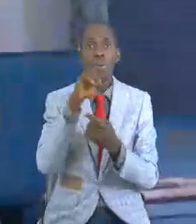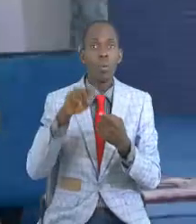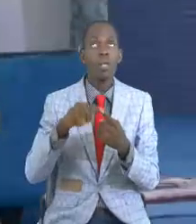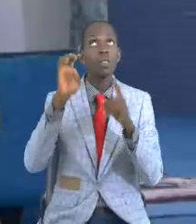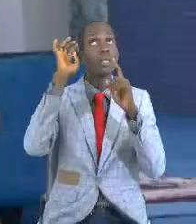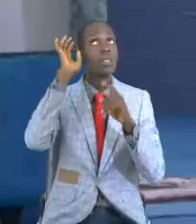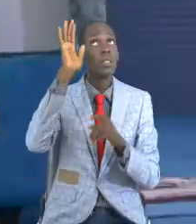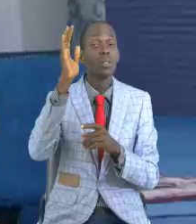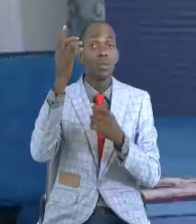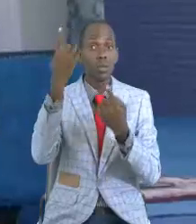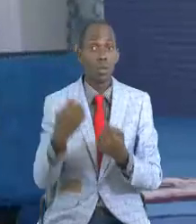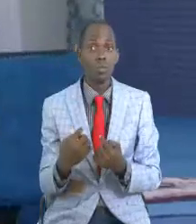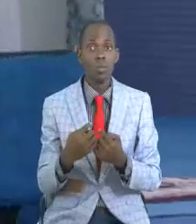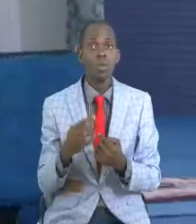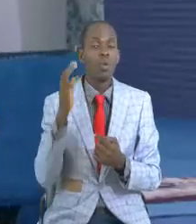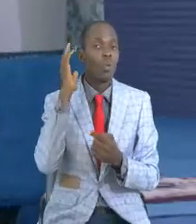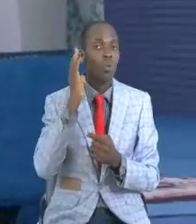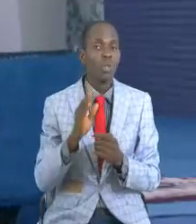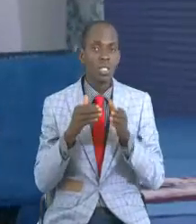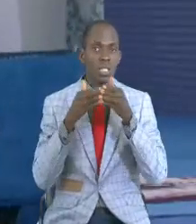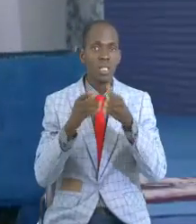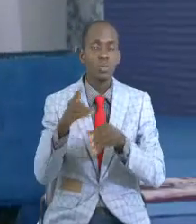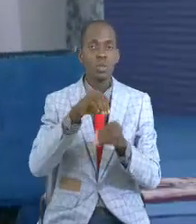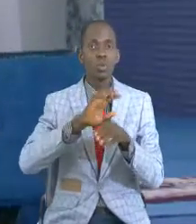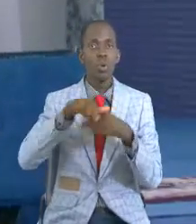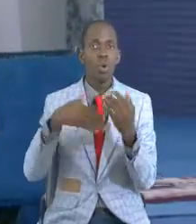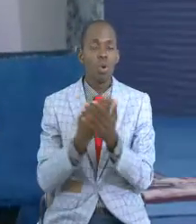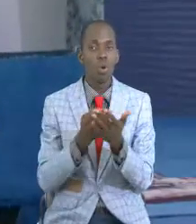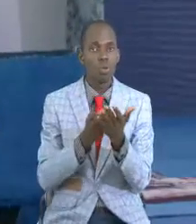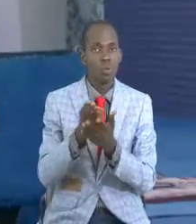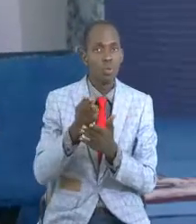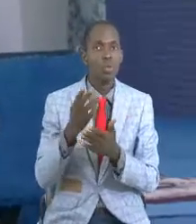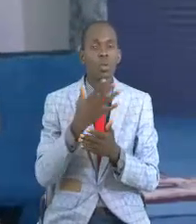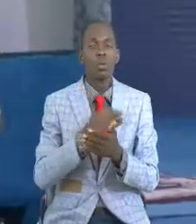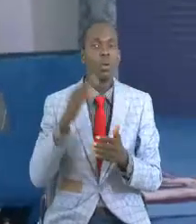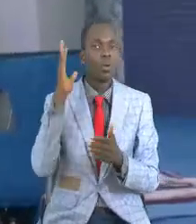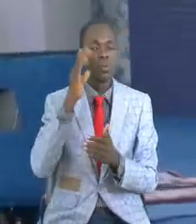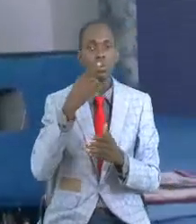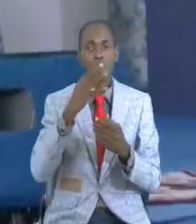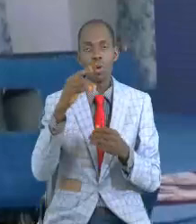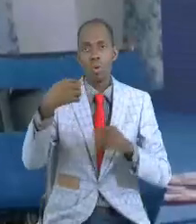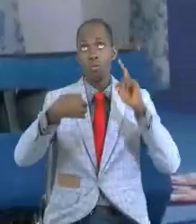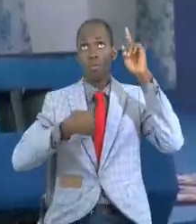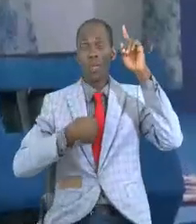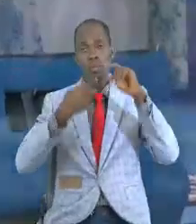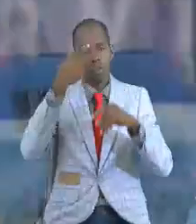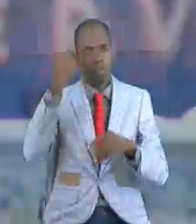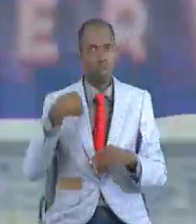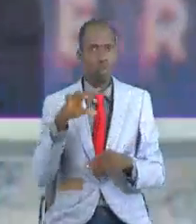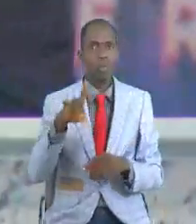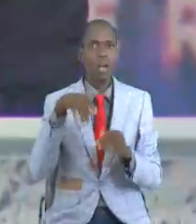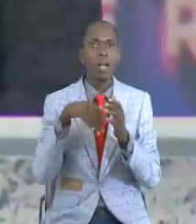will guide you into all truth it will speak of me because he will discover that which